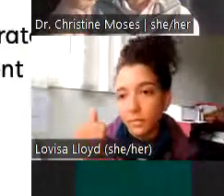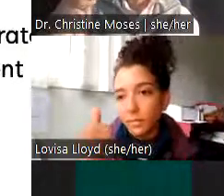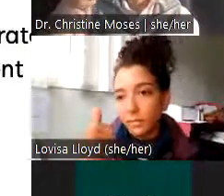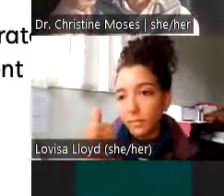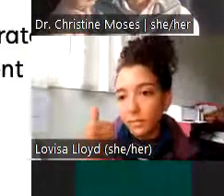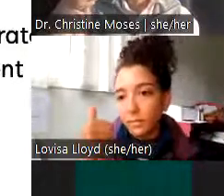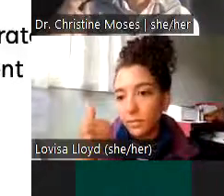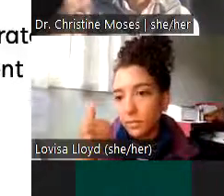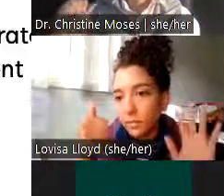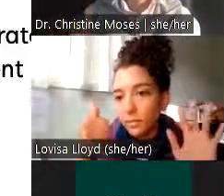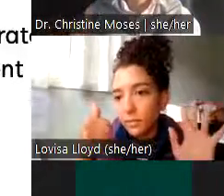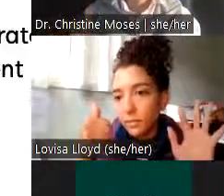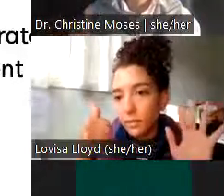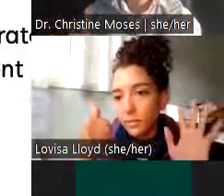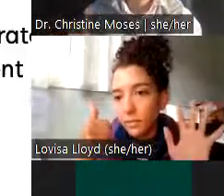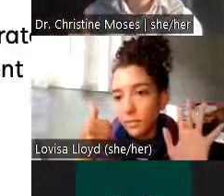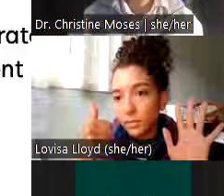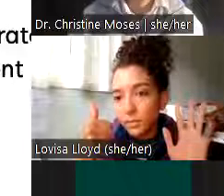agreements?